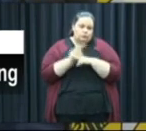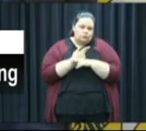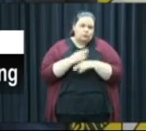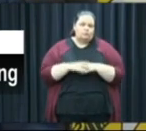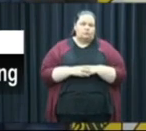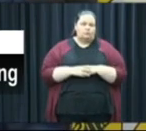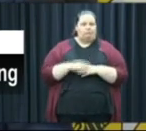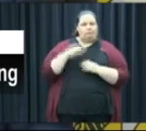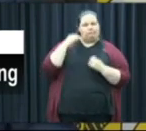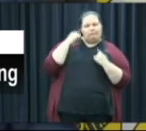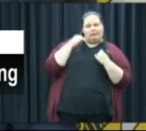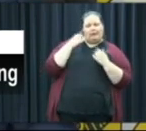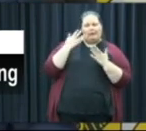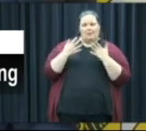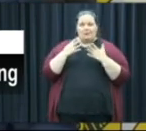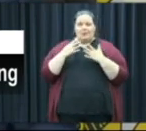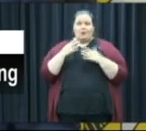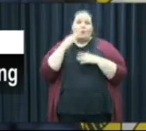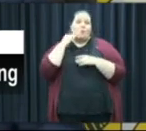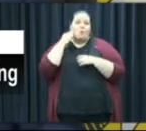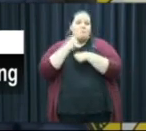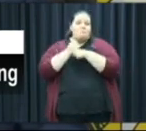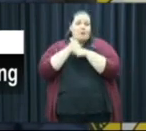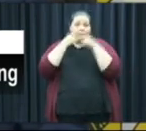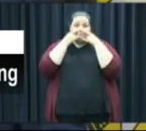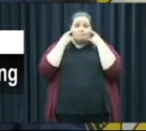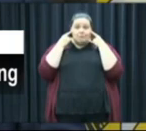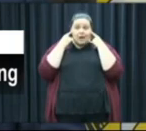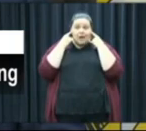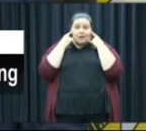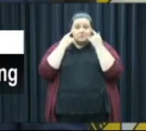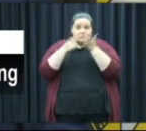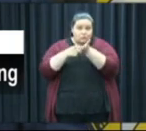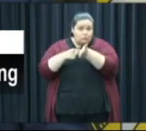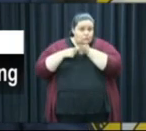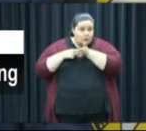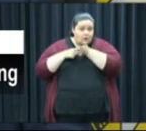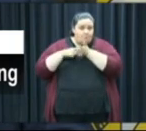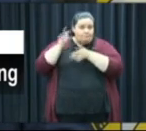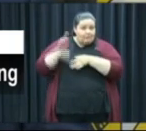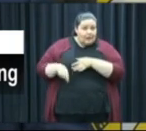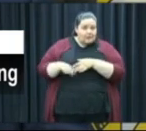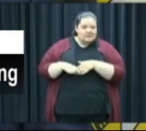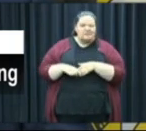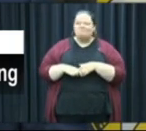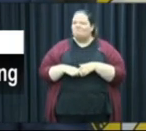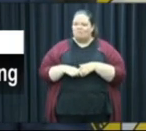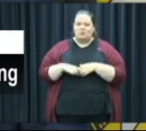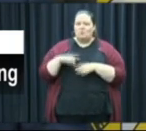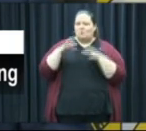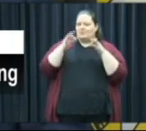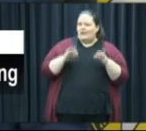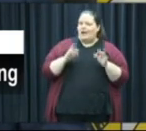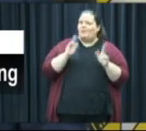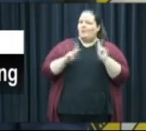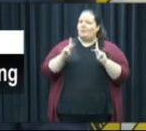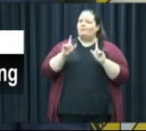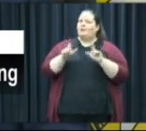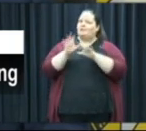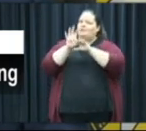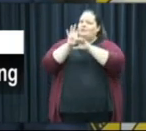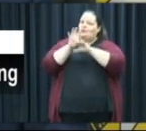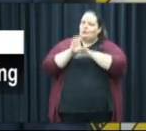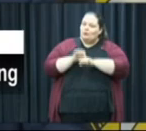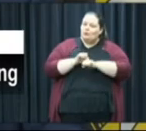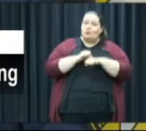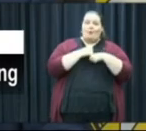We contemplated making non-medical masks when you can't physically distance mandatory at this phase. However, we recognize people need to acquire or